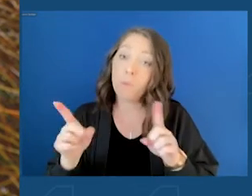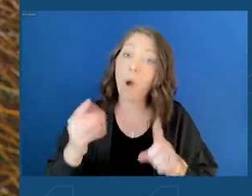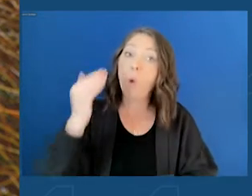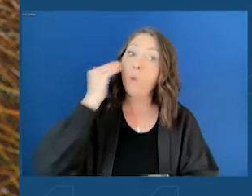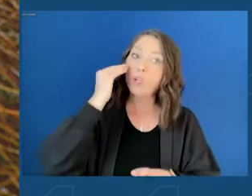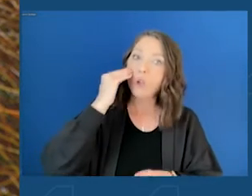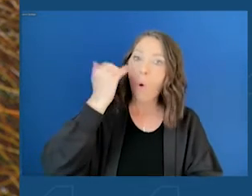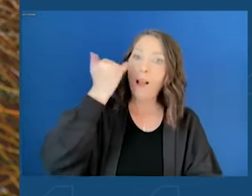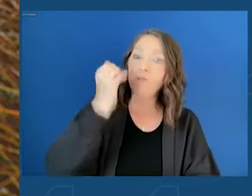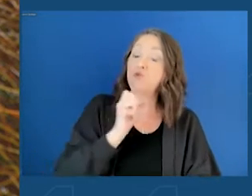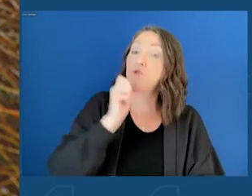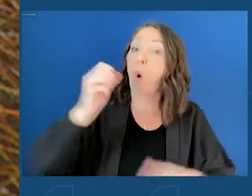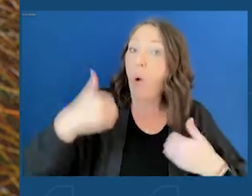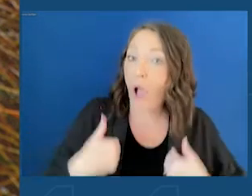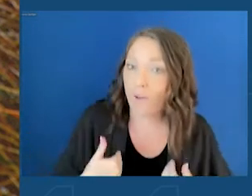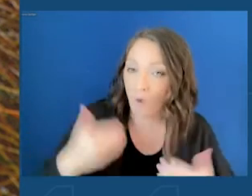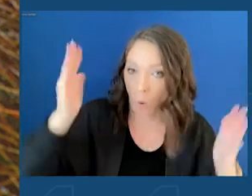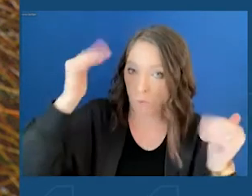of hope looks like.